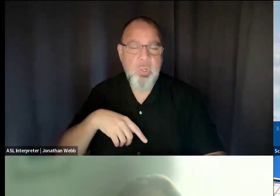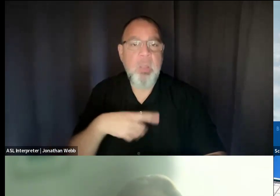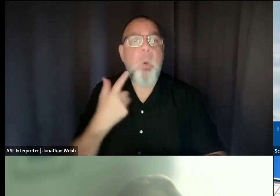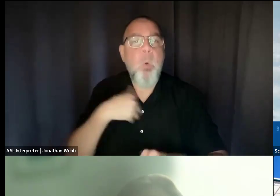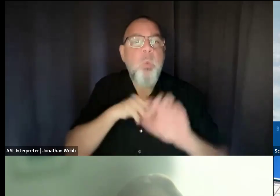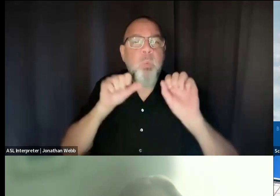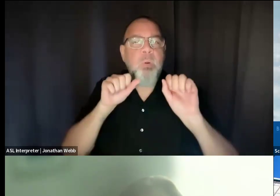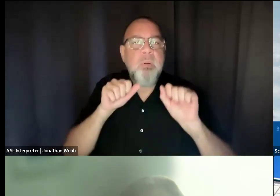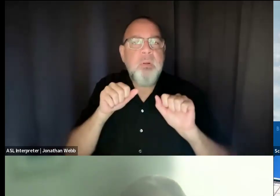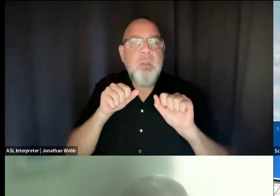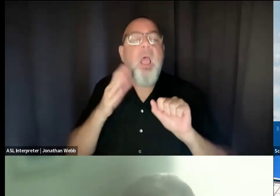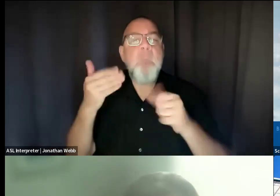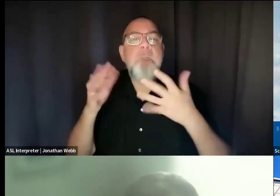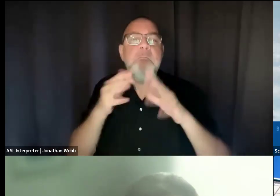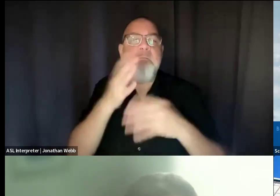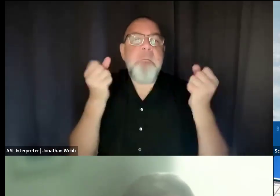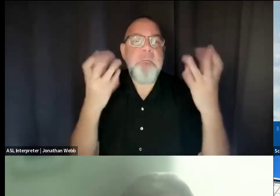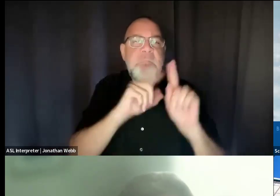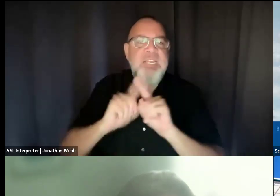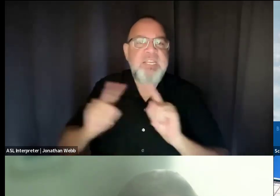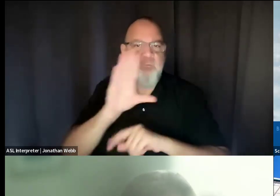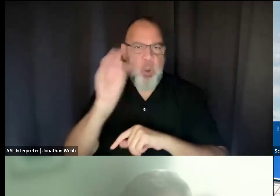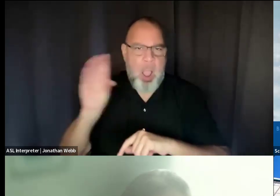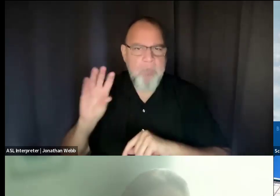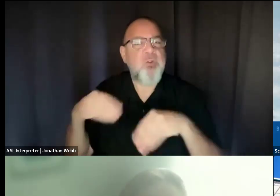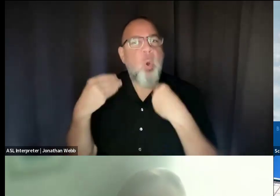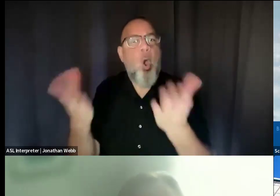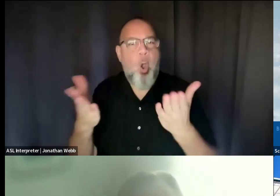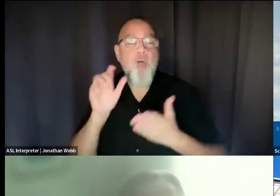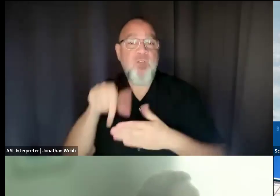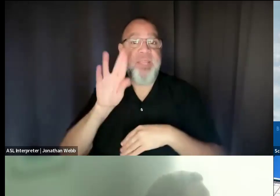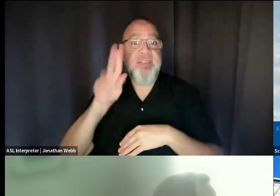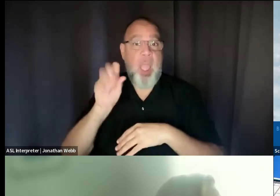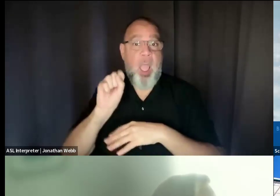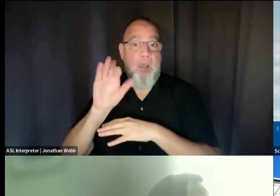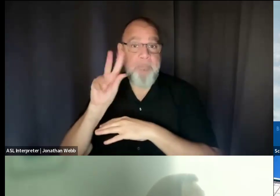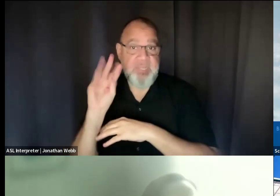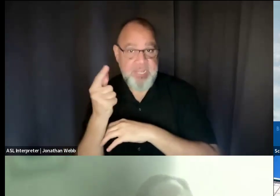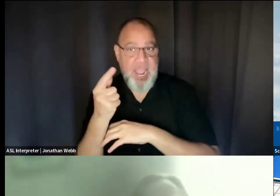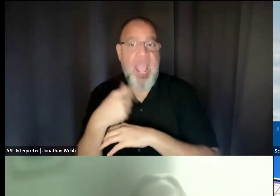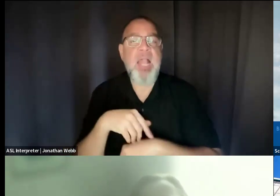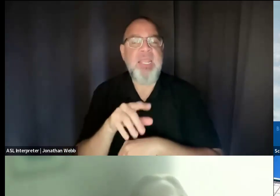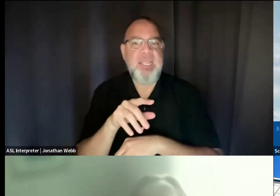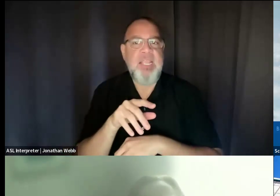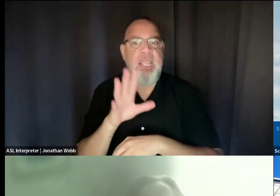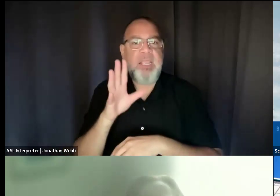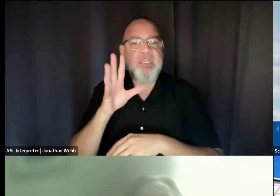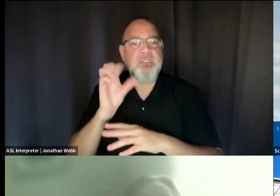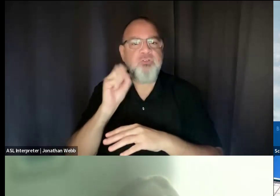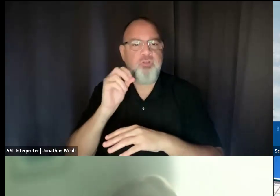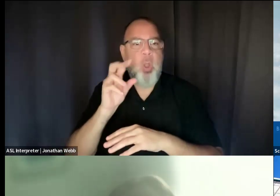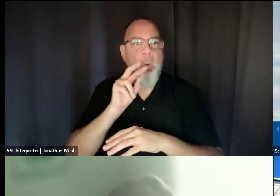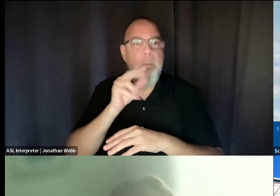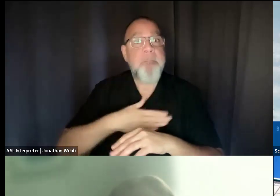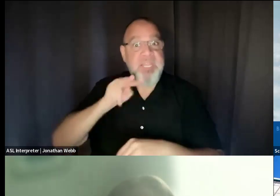of free upskilling. Perfect. It's right there. Check it out how we're doing this at the state. But